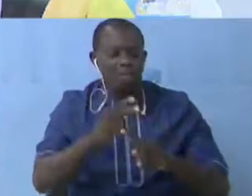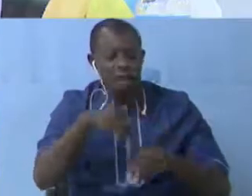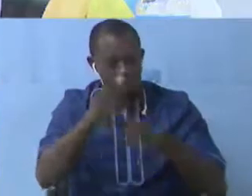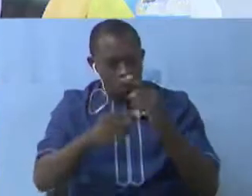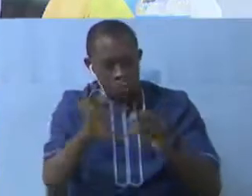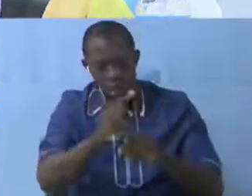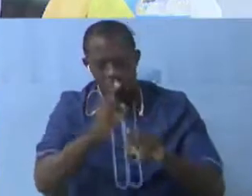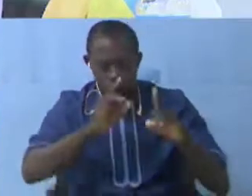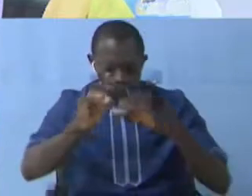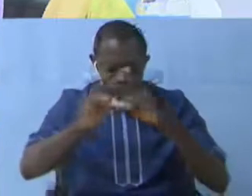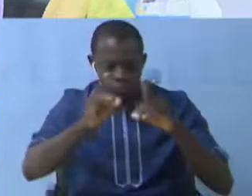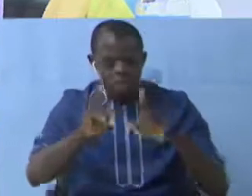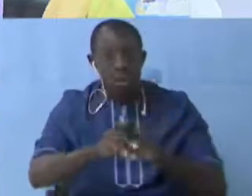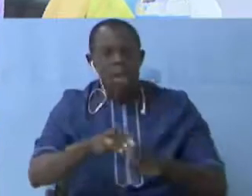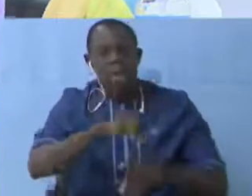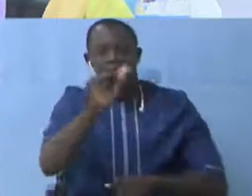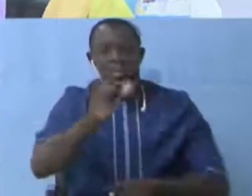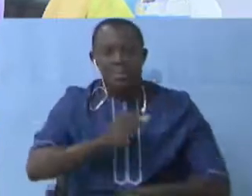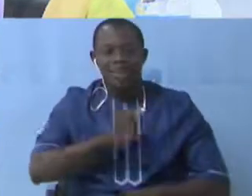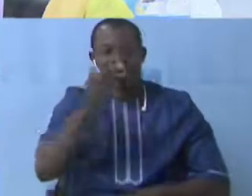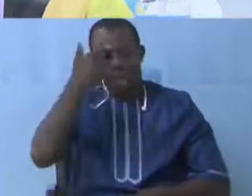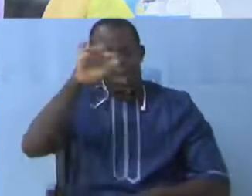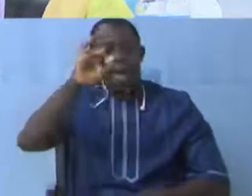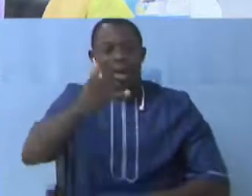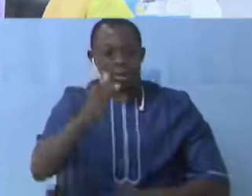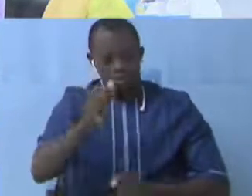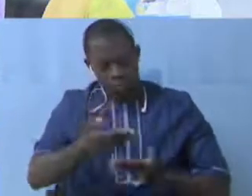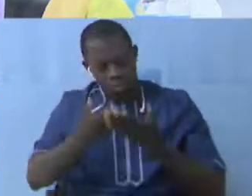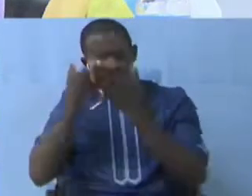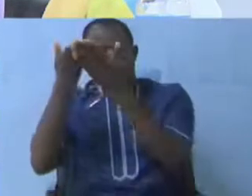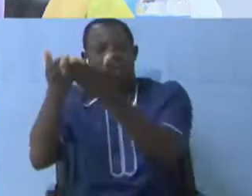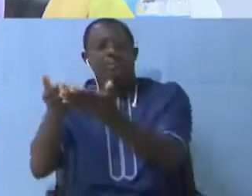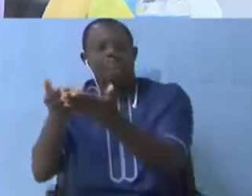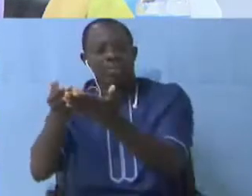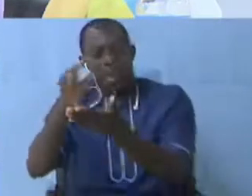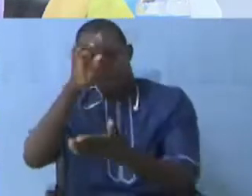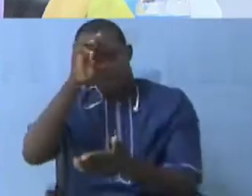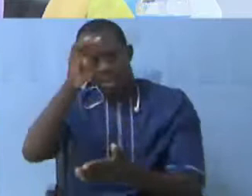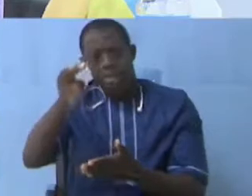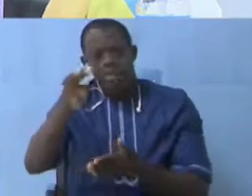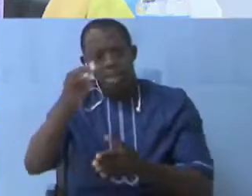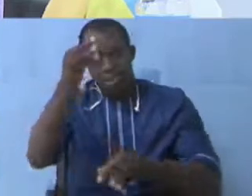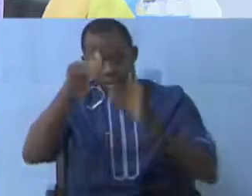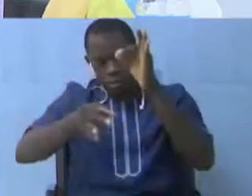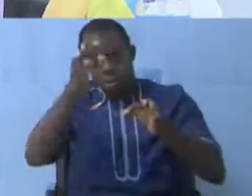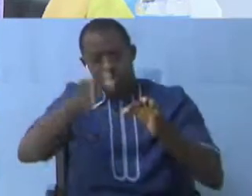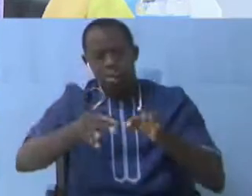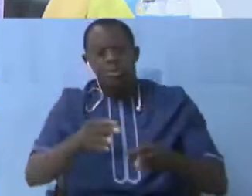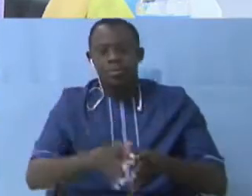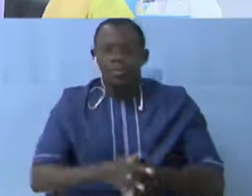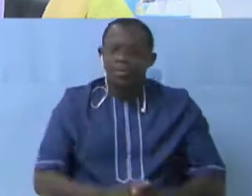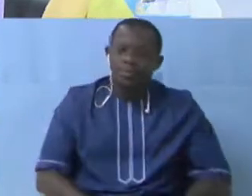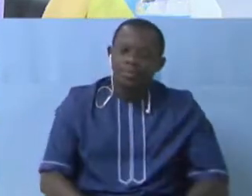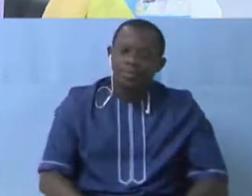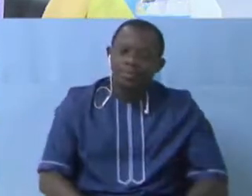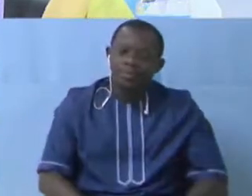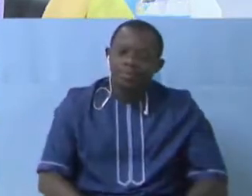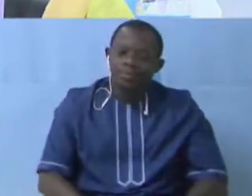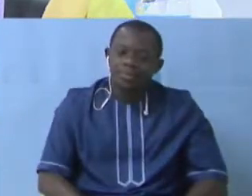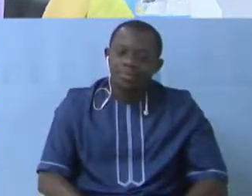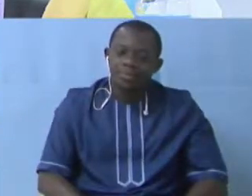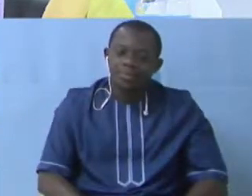lañ doon wax. And agreed that she will pass it to the Attorney General. te nangu ne daal dana ko àggale Attorney General bi.